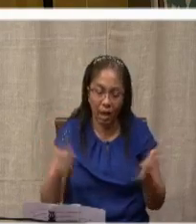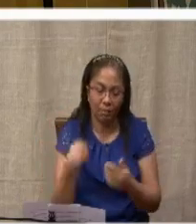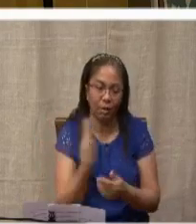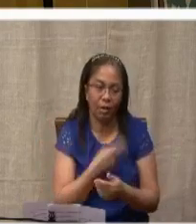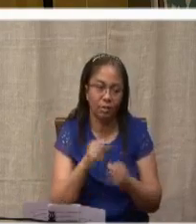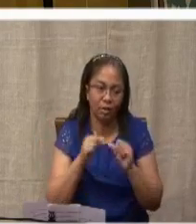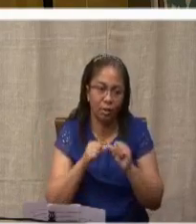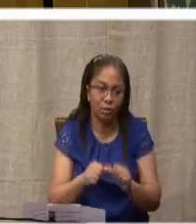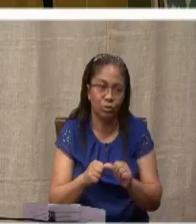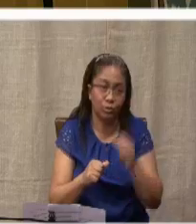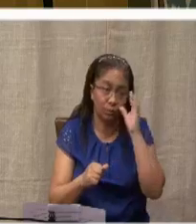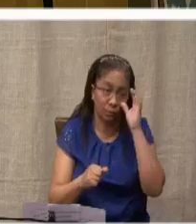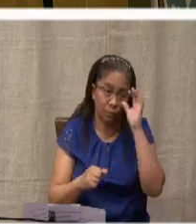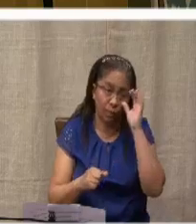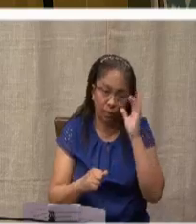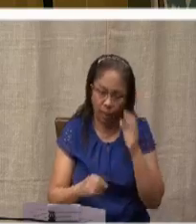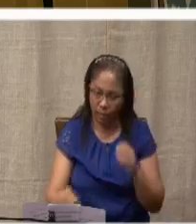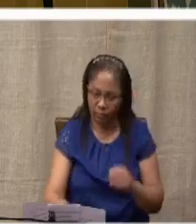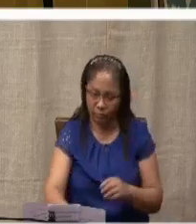going